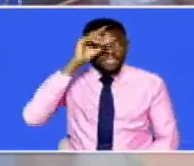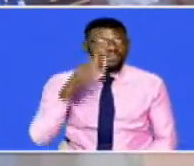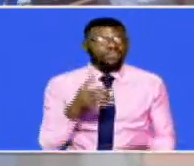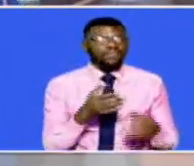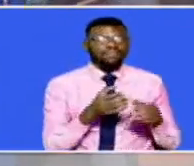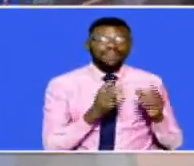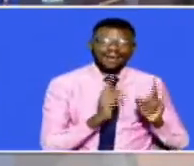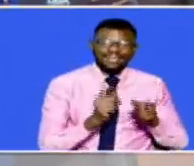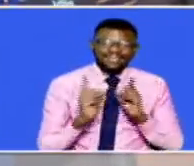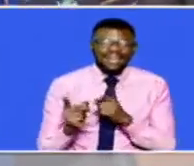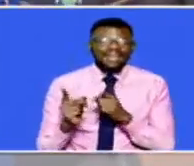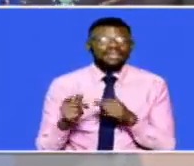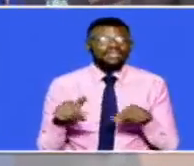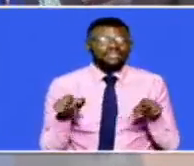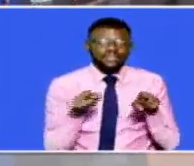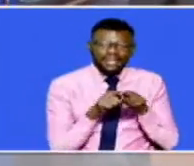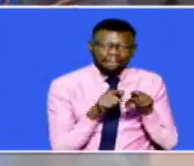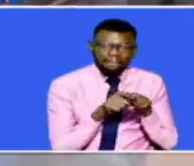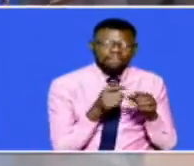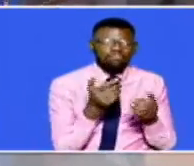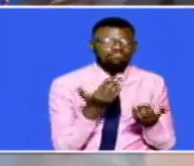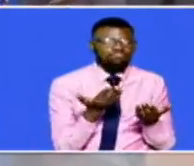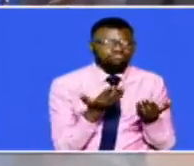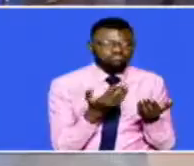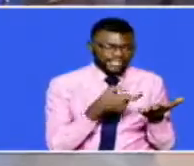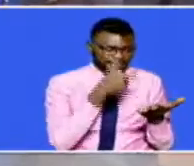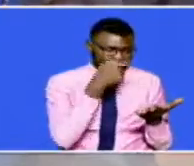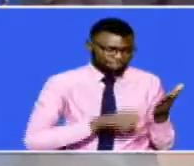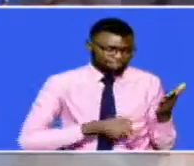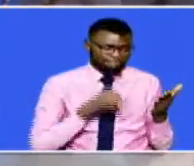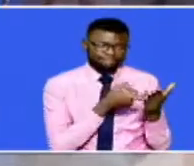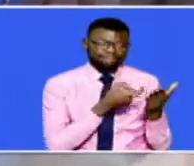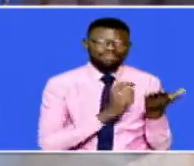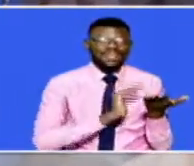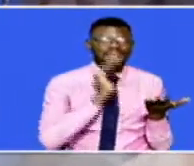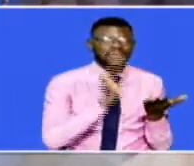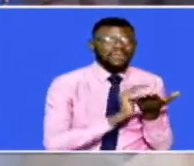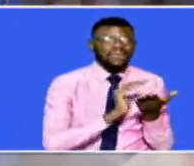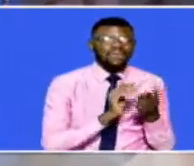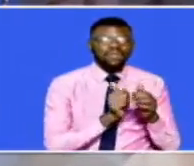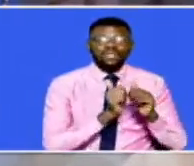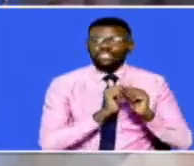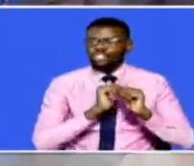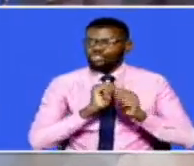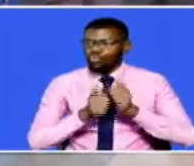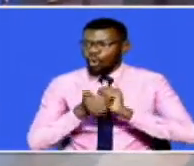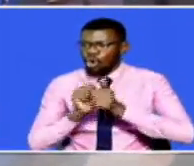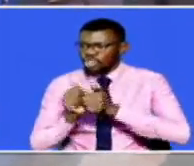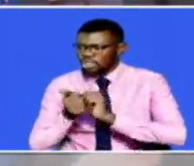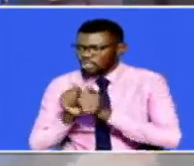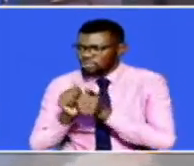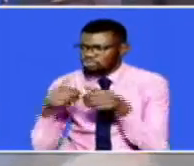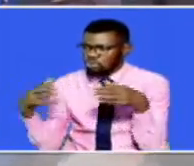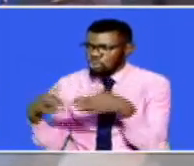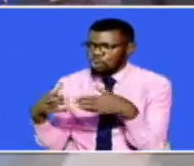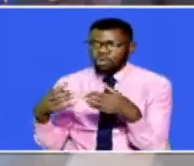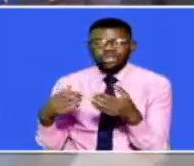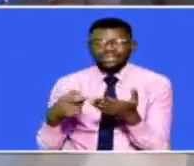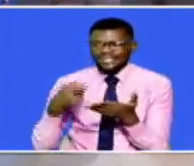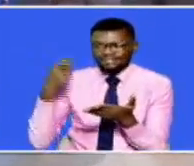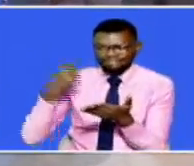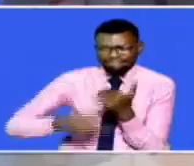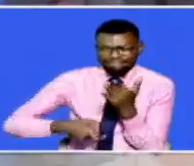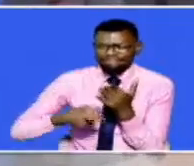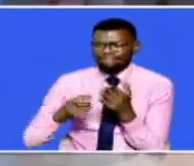pia itaangalia ile mambo ya taxation kwa wale sports people ili turekebishe